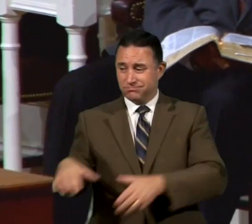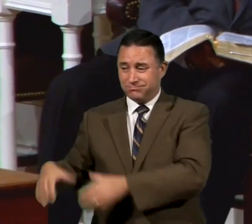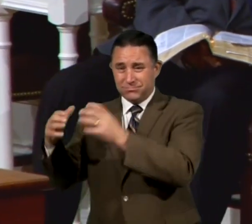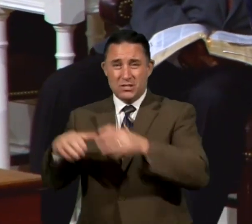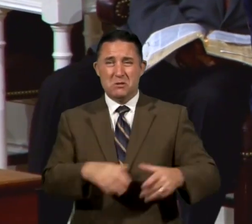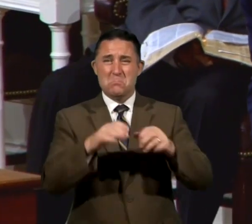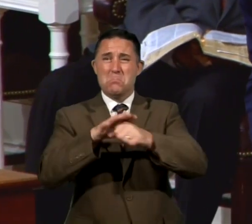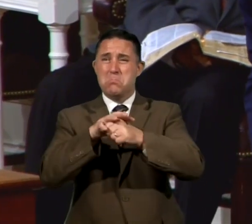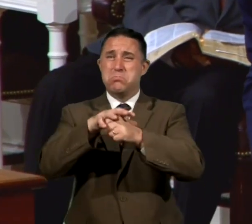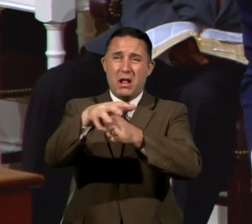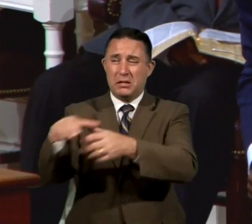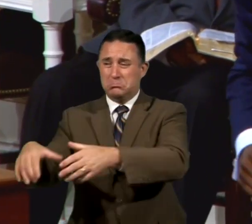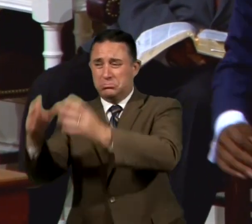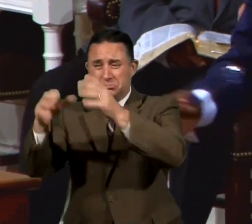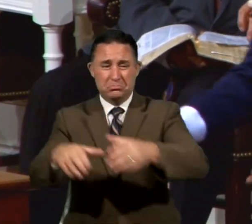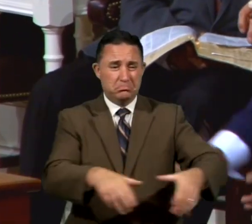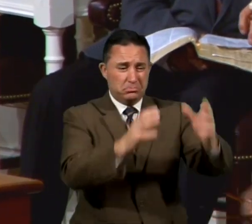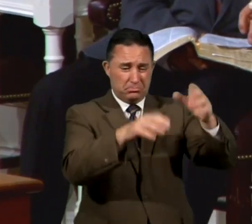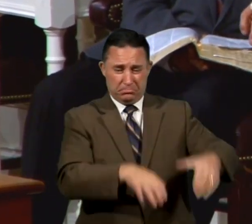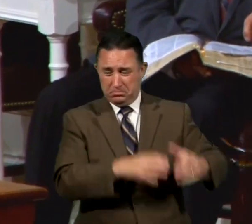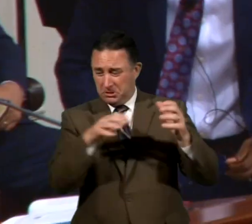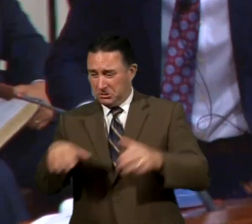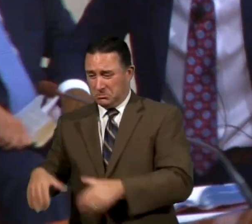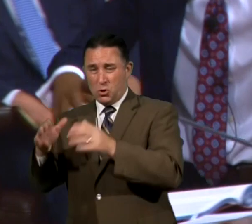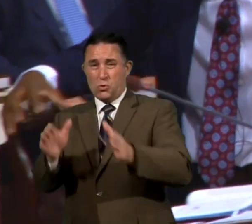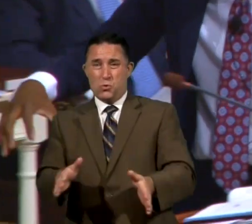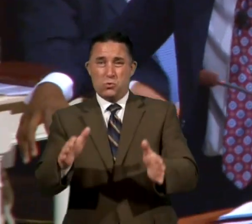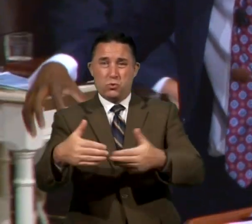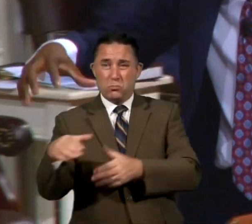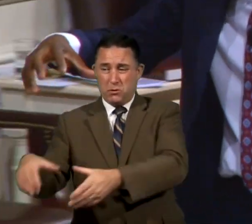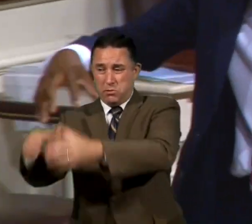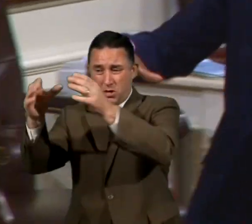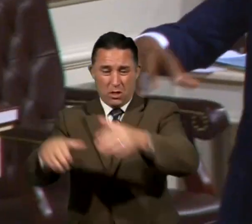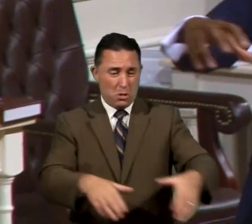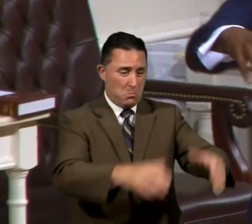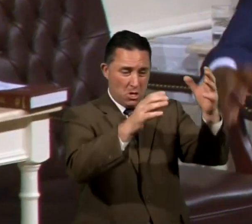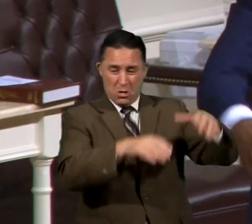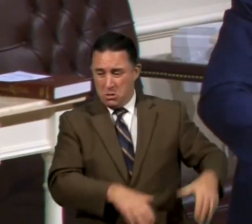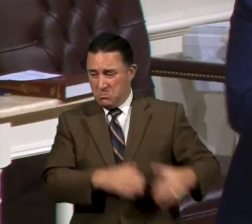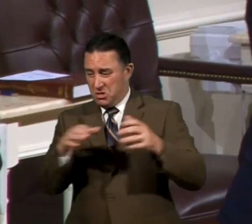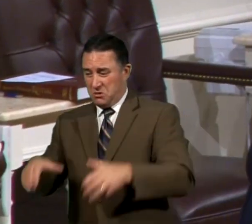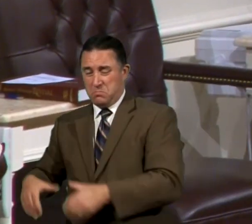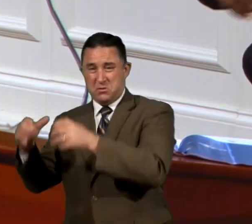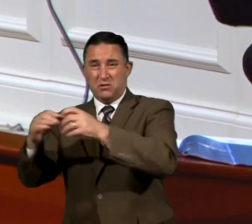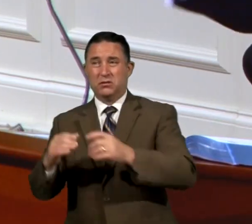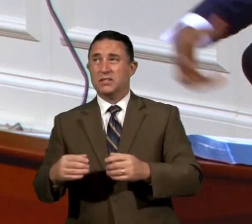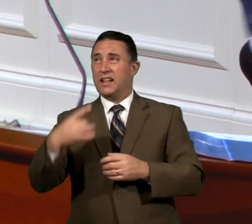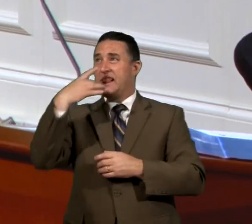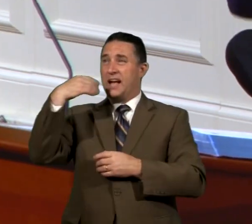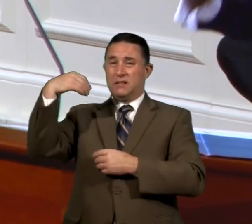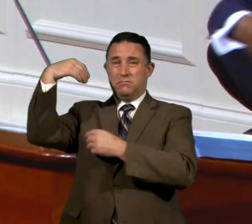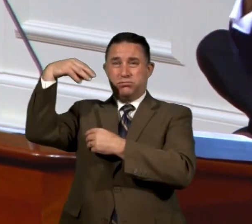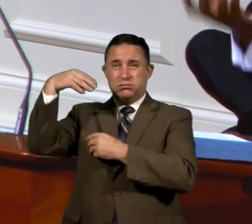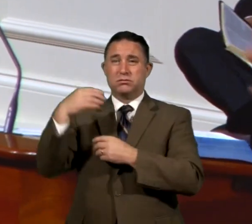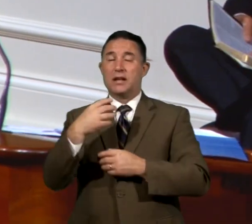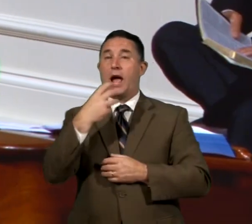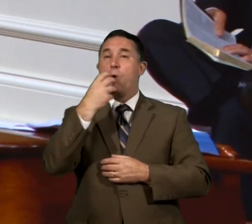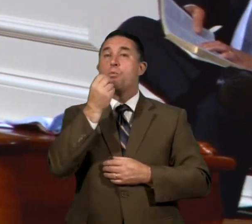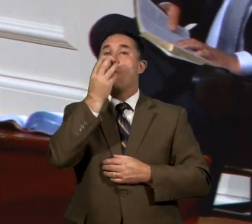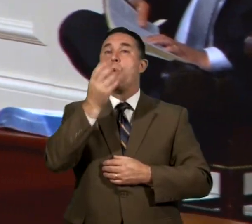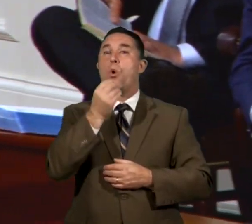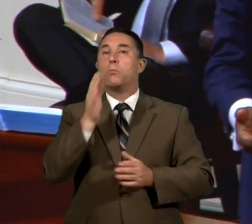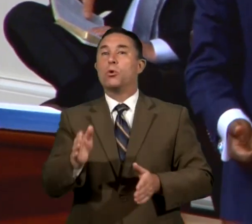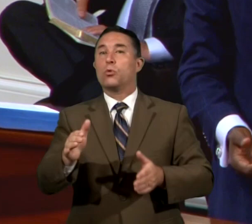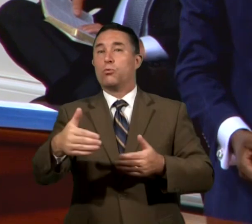room. And in this room, the pillars, there are lamps, and these lamps began to heat up the room.